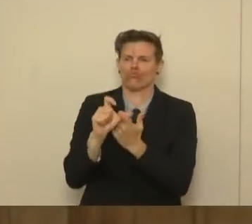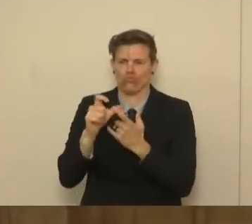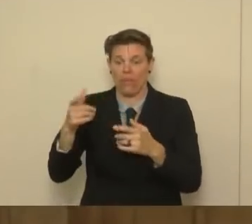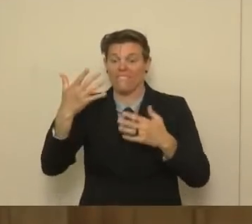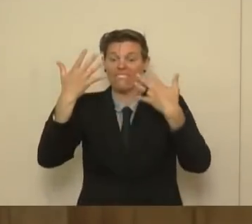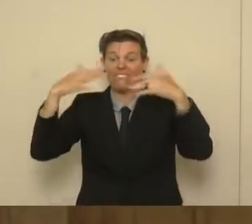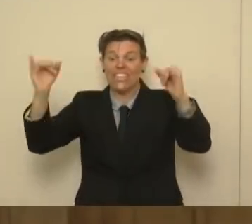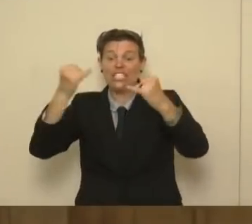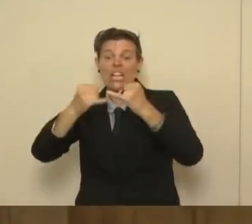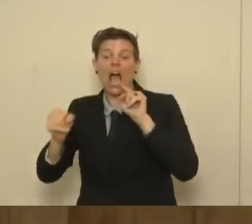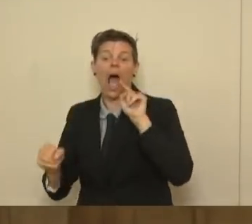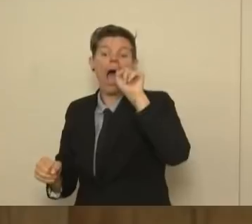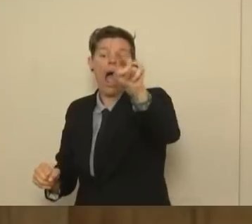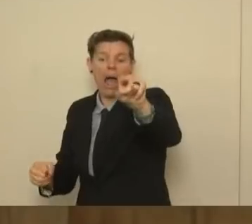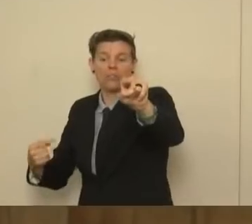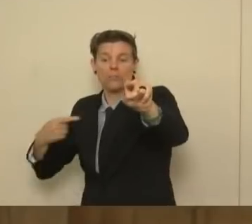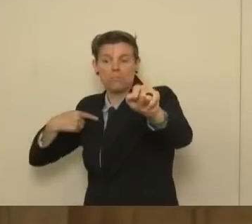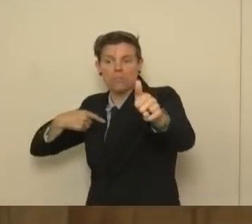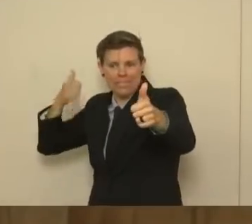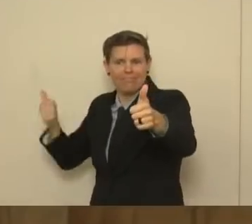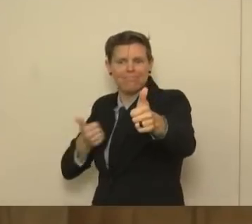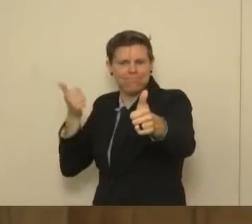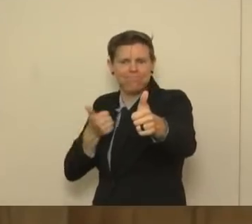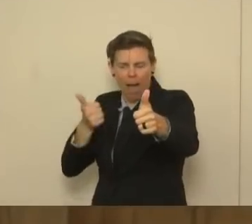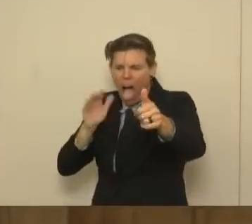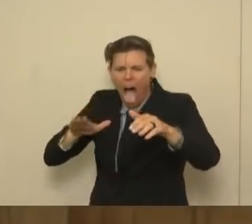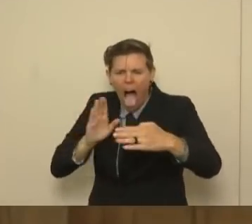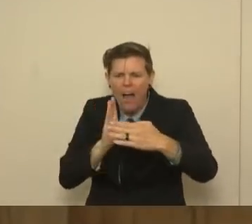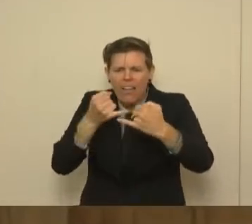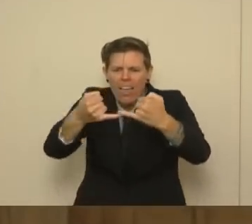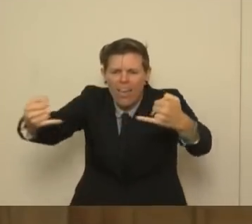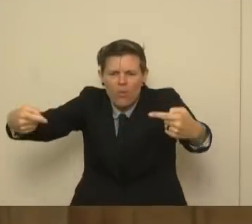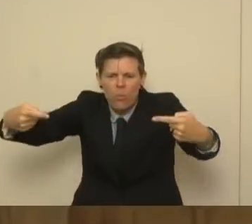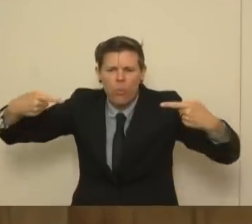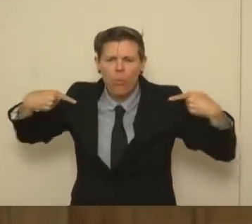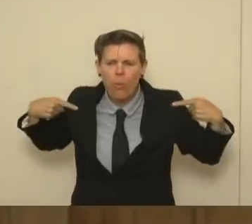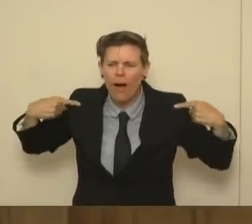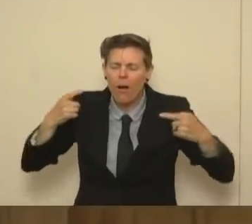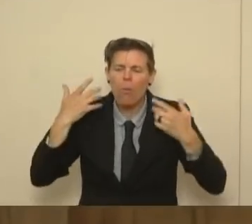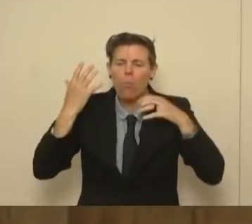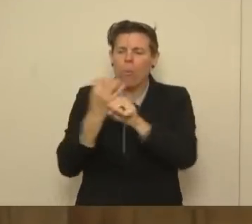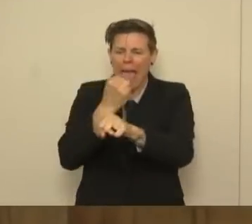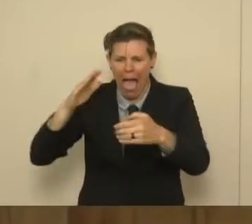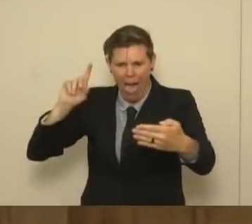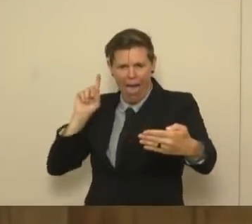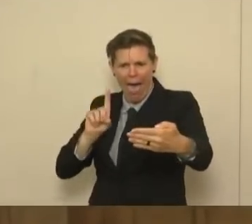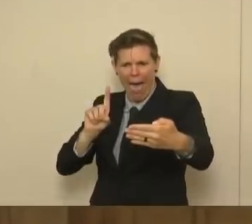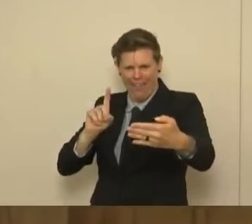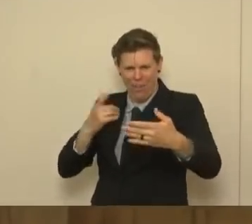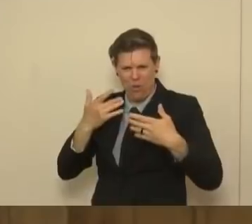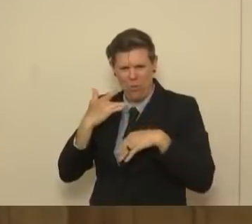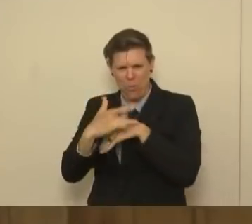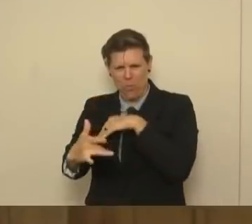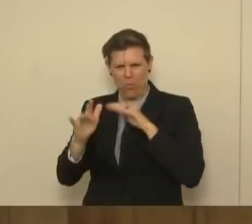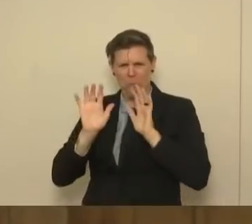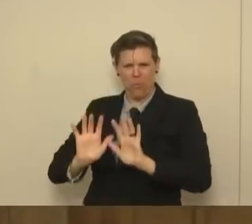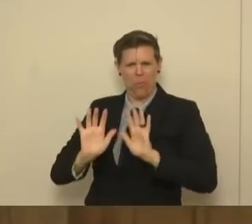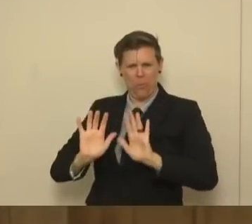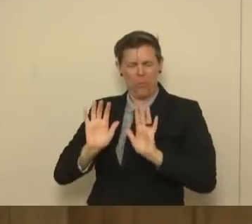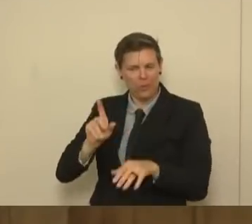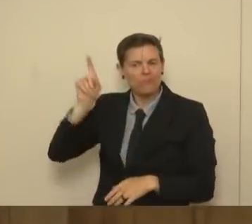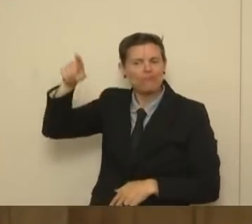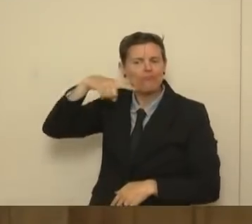we value safety, and we value the science behind that safety. And so lots of irons in the